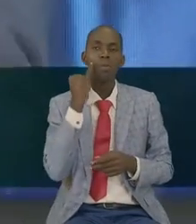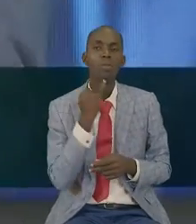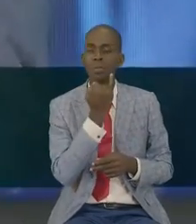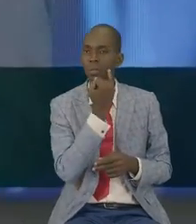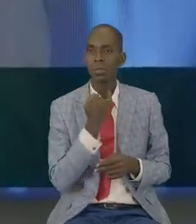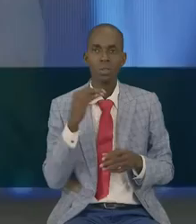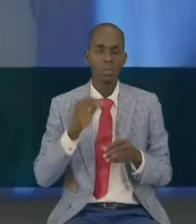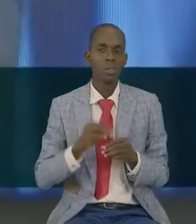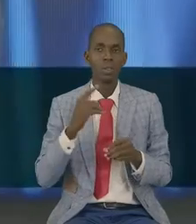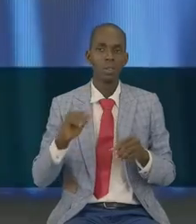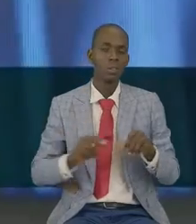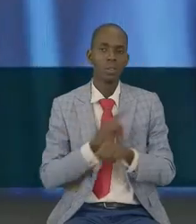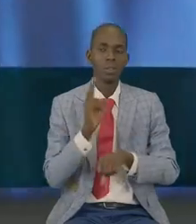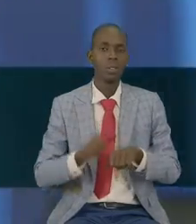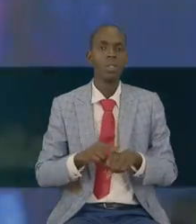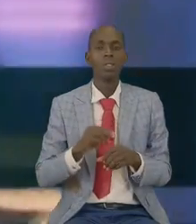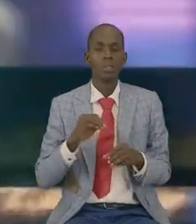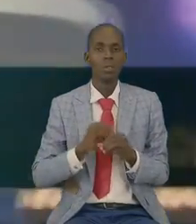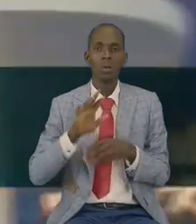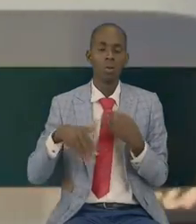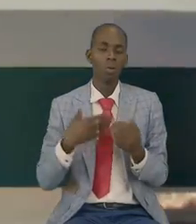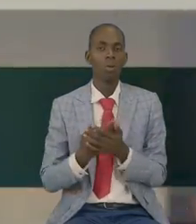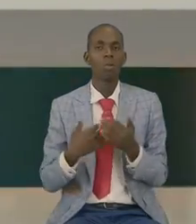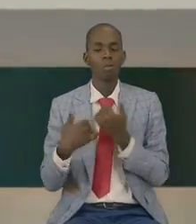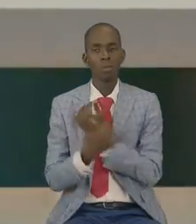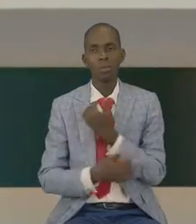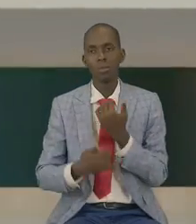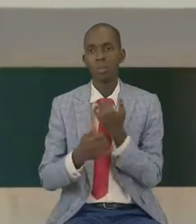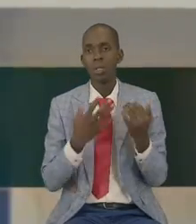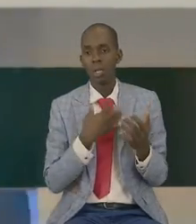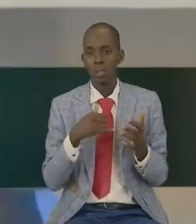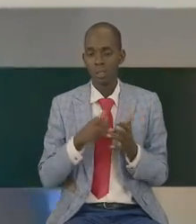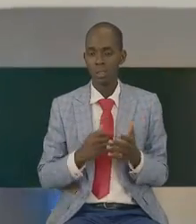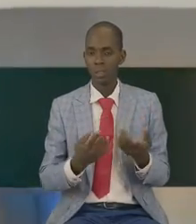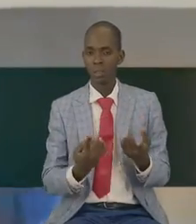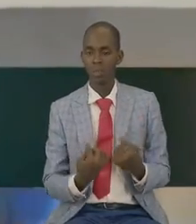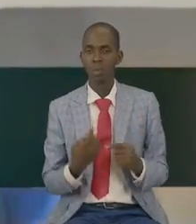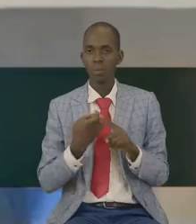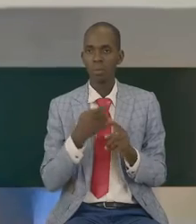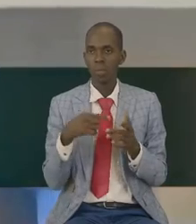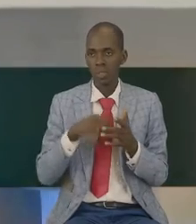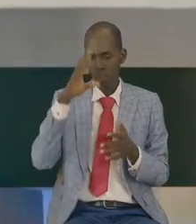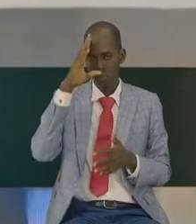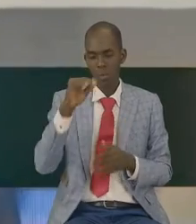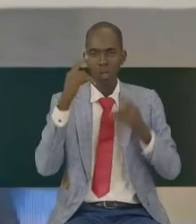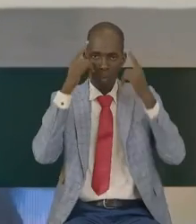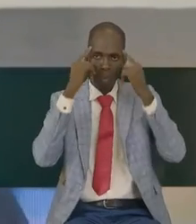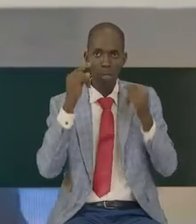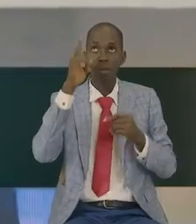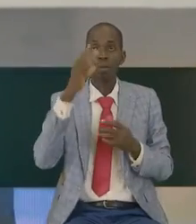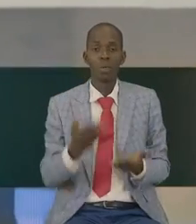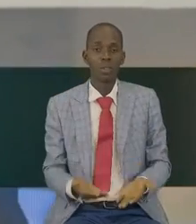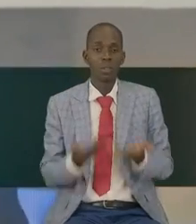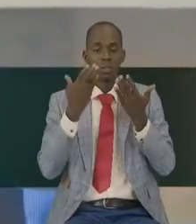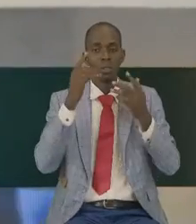nations, among the committee of nations. And it came from this man. And the Lord raised him up. The Lord will